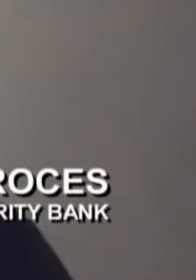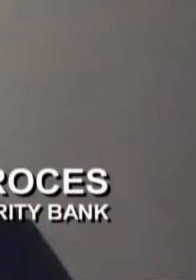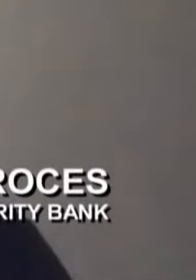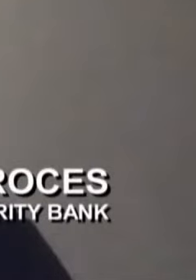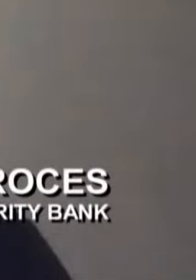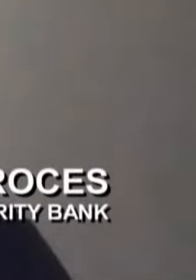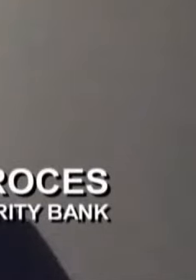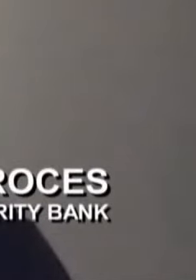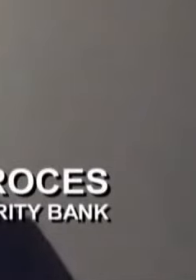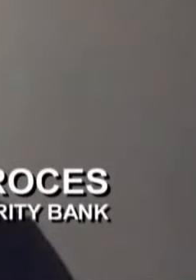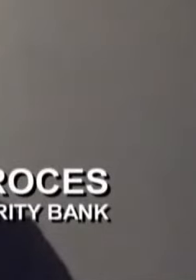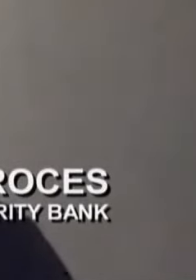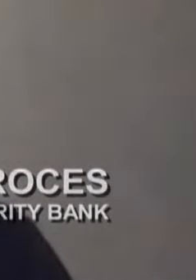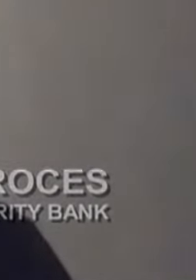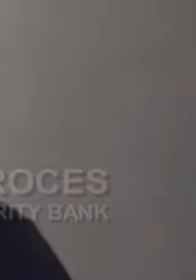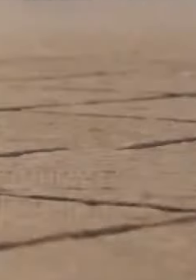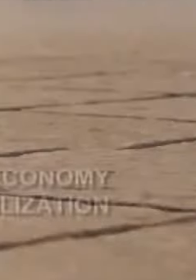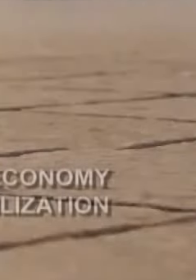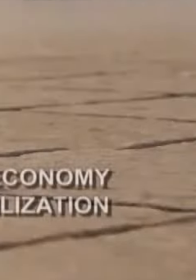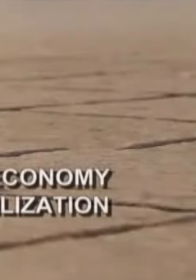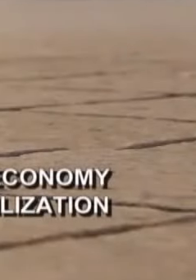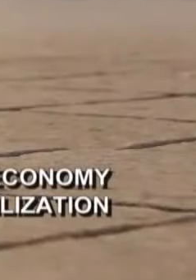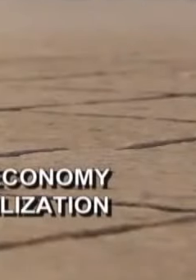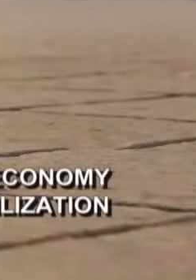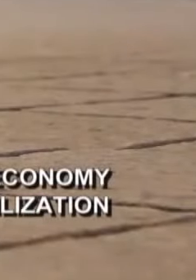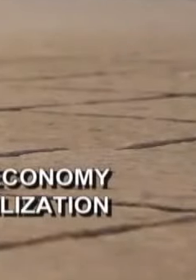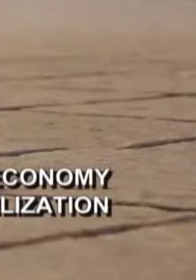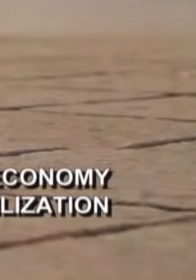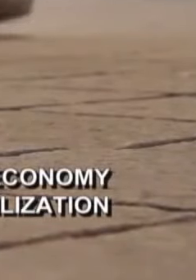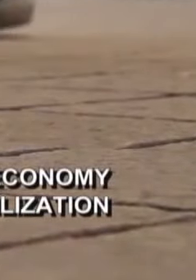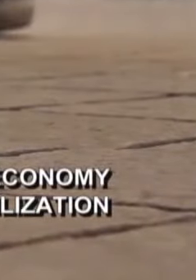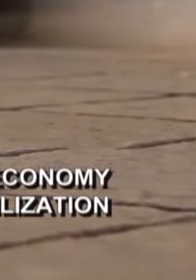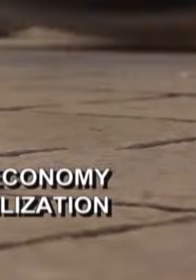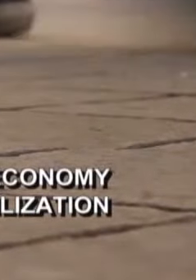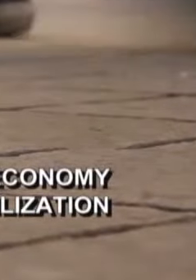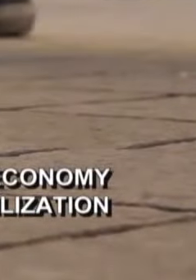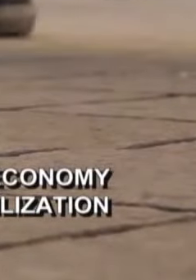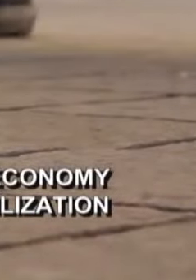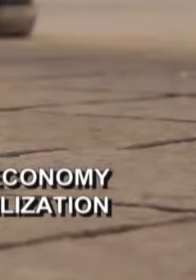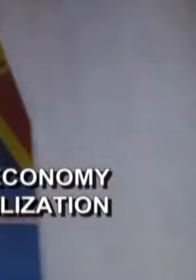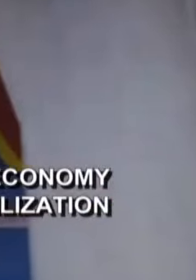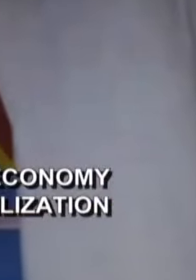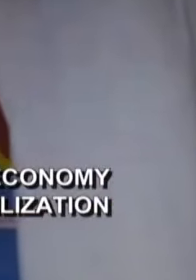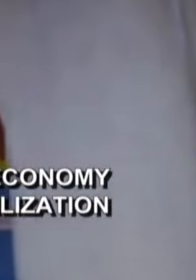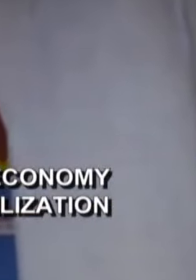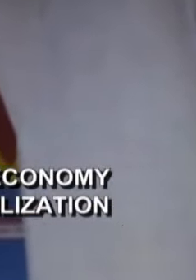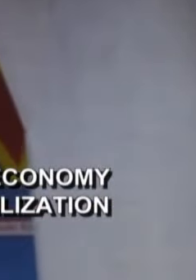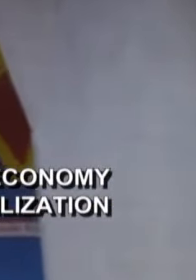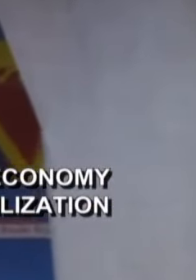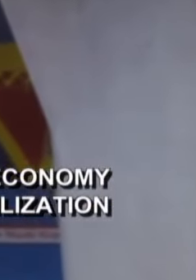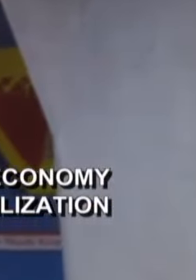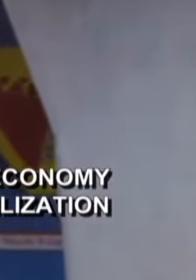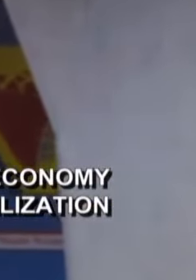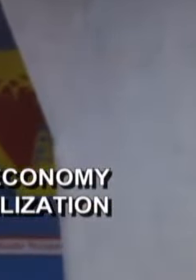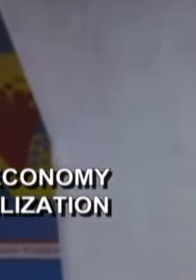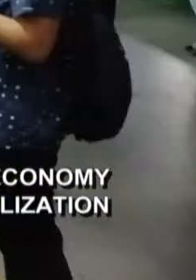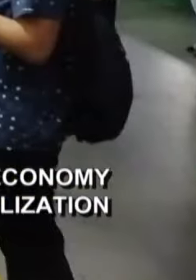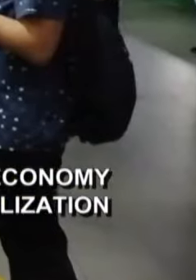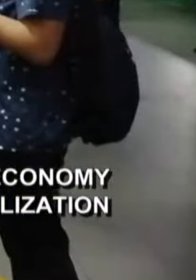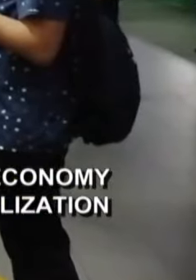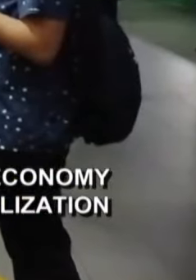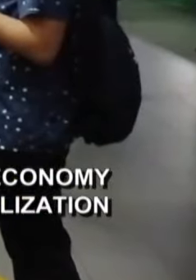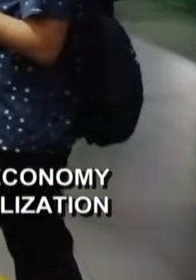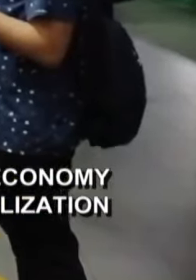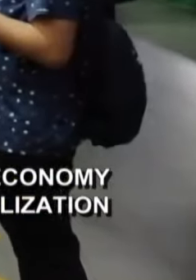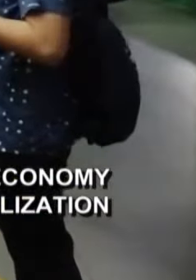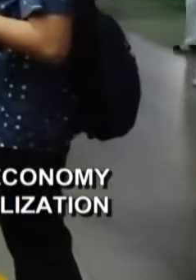Mobility will be key to recovery because we have relaxed some of our quarantine methods now and we